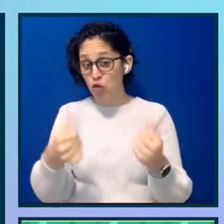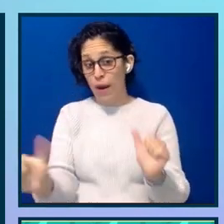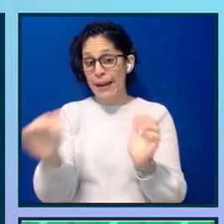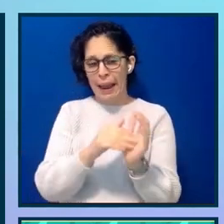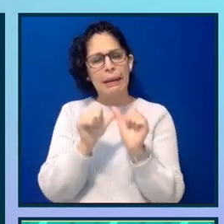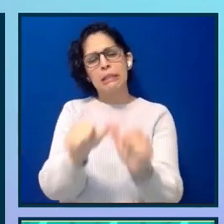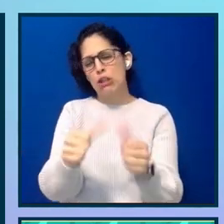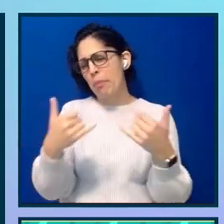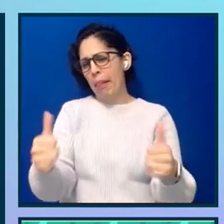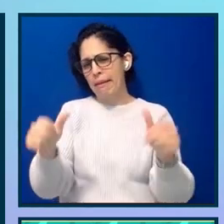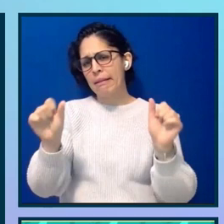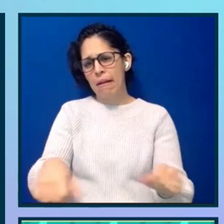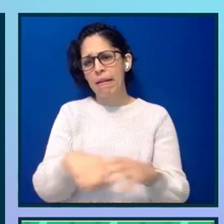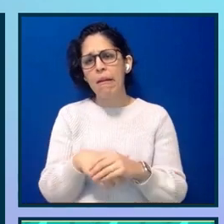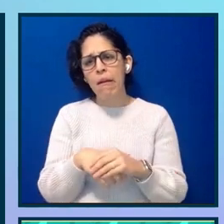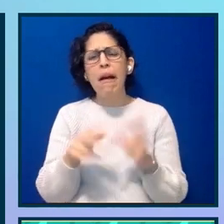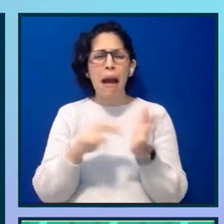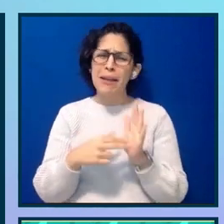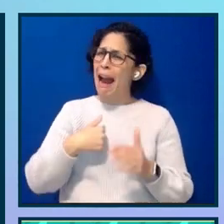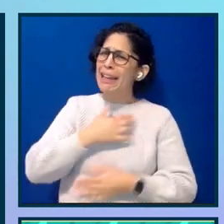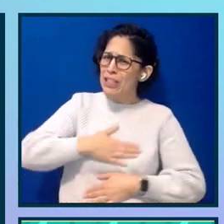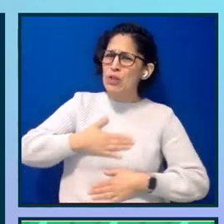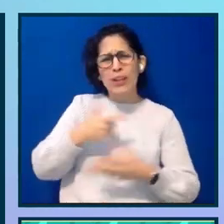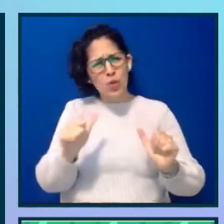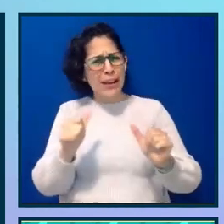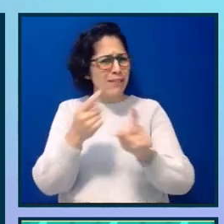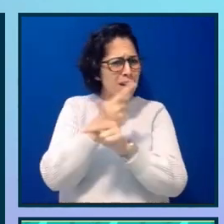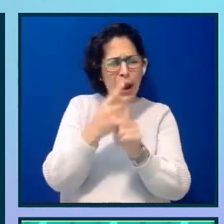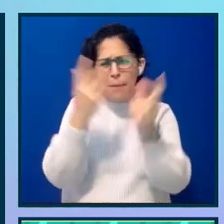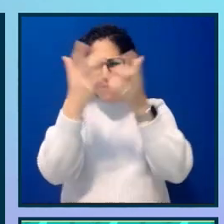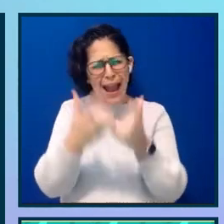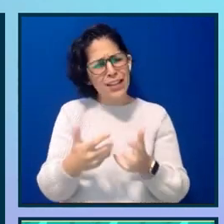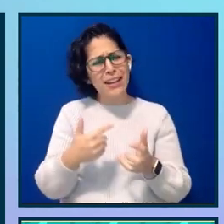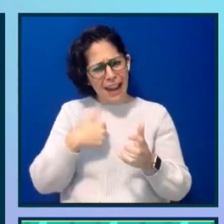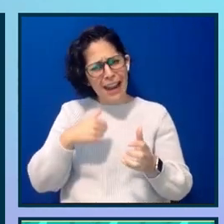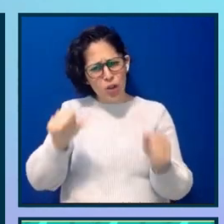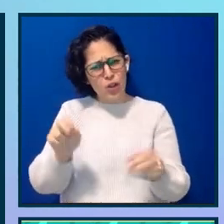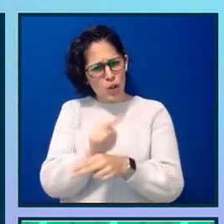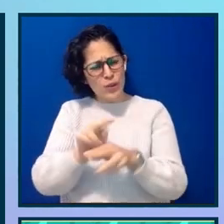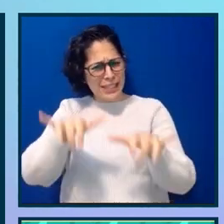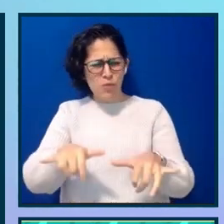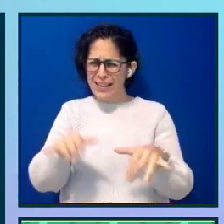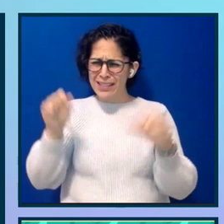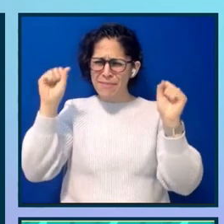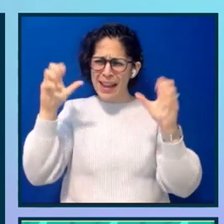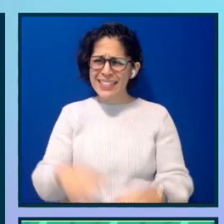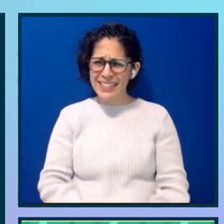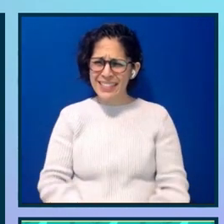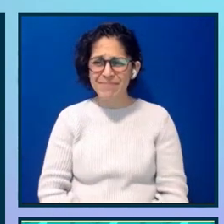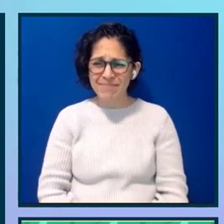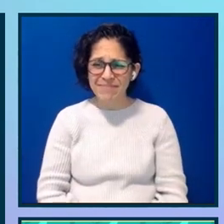playing. I mean, I had fun trying to play that, and I was able to with a keyboard, which is pretty amazing. So let's